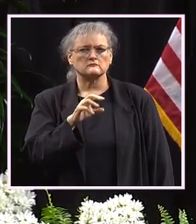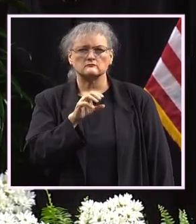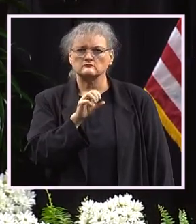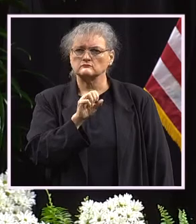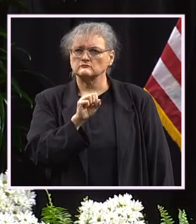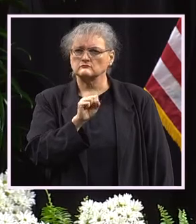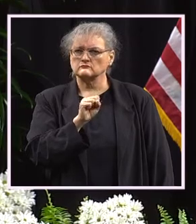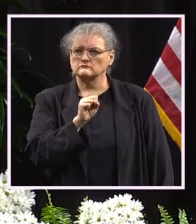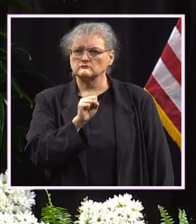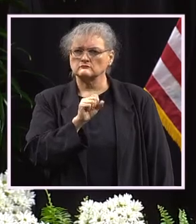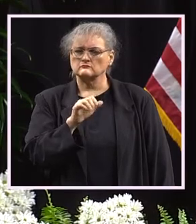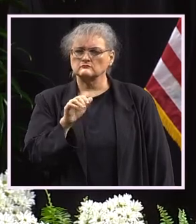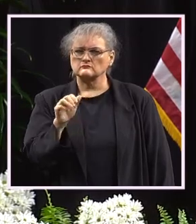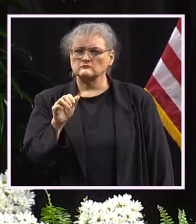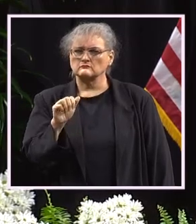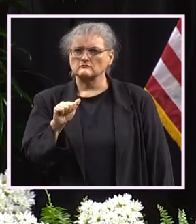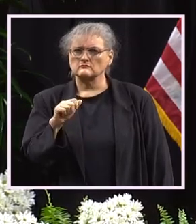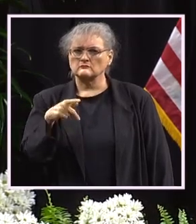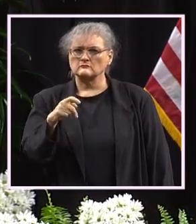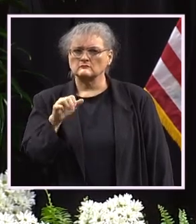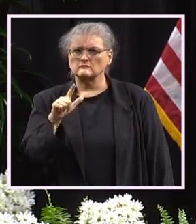Marie Appleby, cum laude.